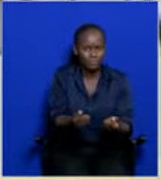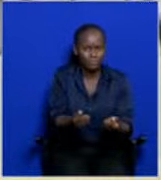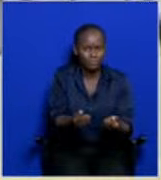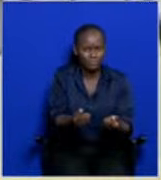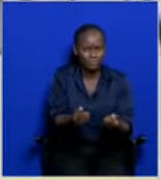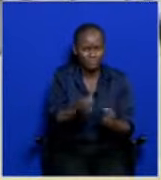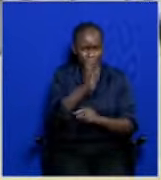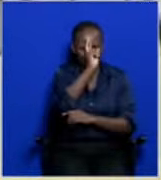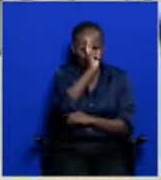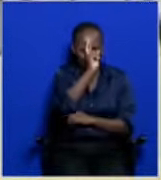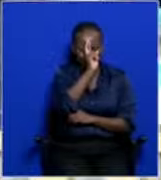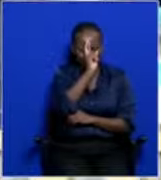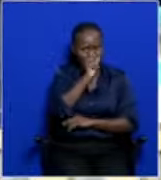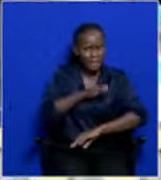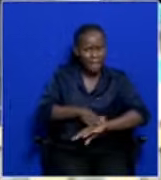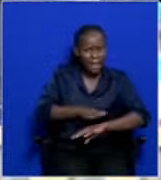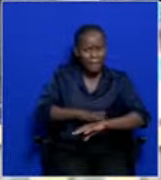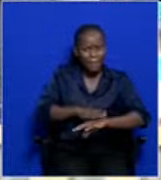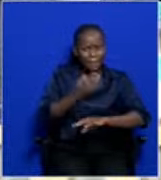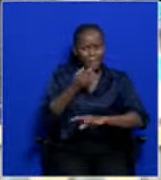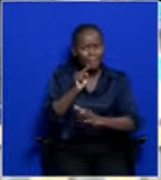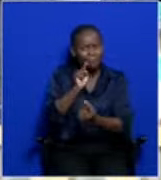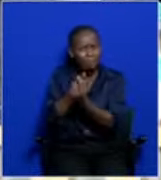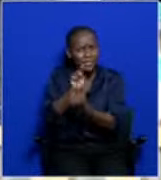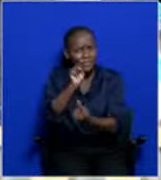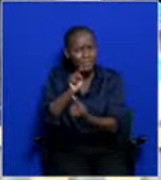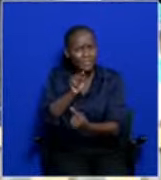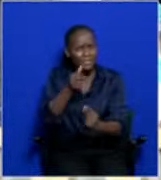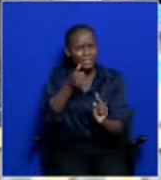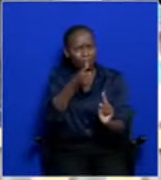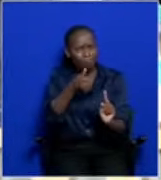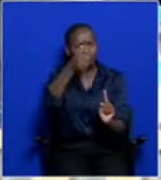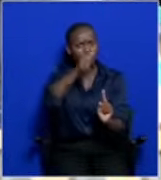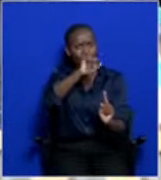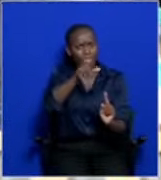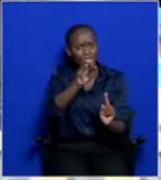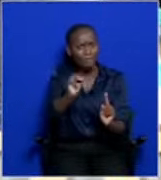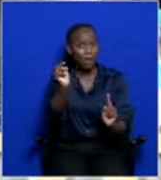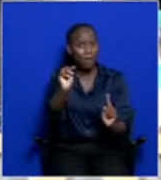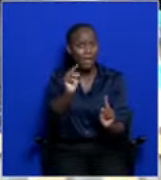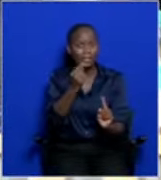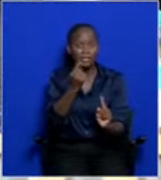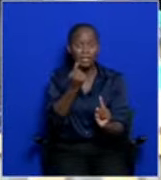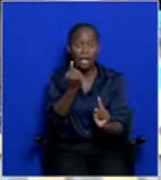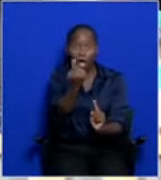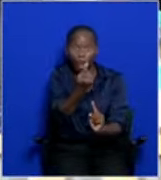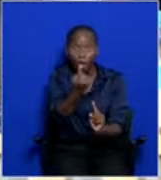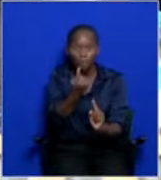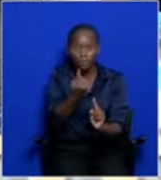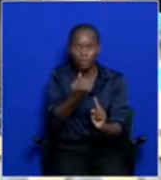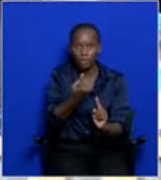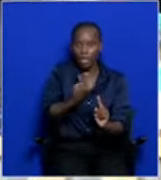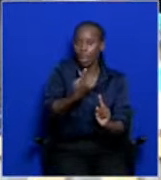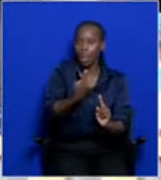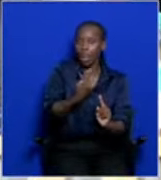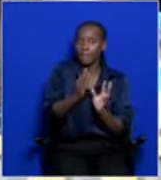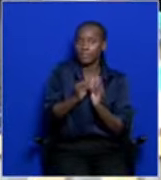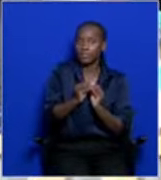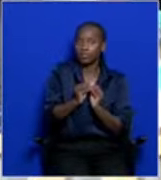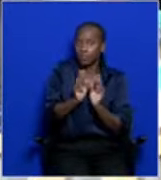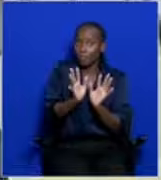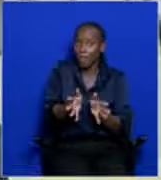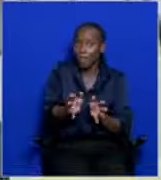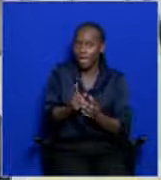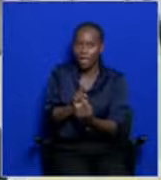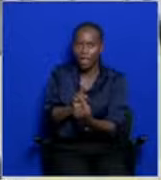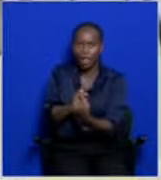Mr. J.D. Mkhwanazi alone. There is no instance. Those statements, those 3 paragraphs,